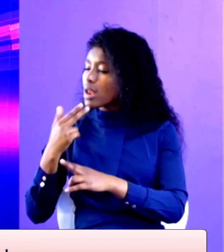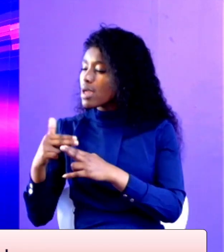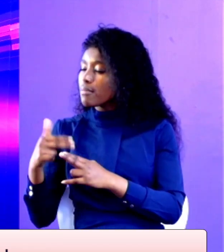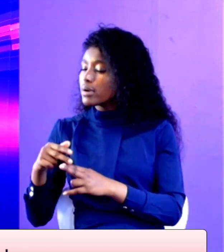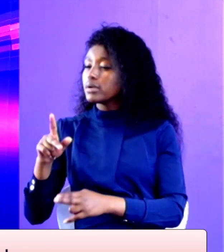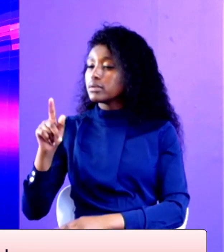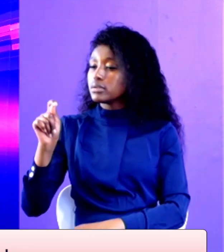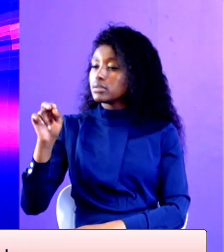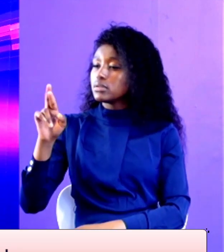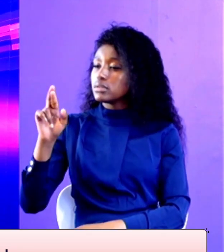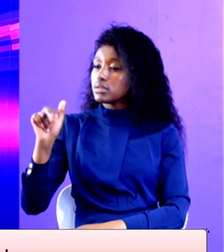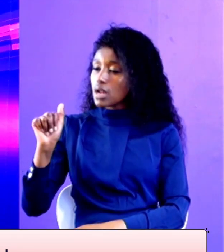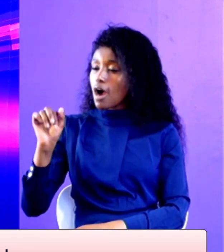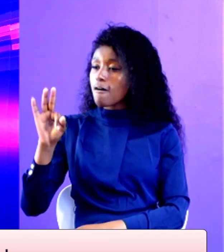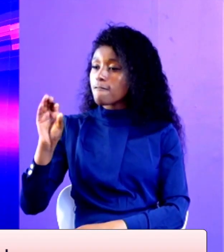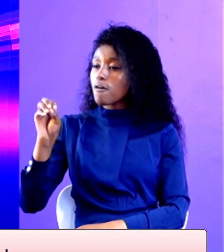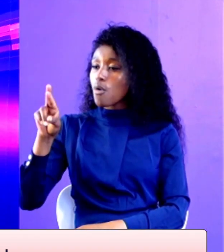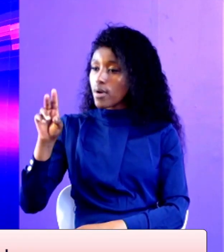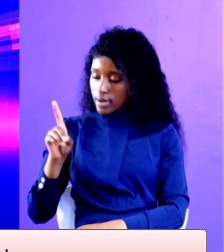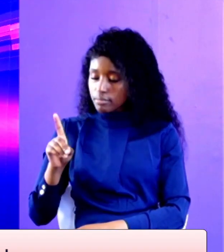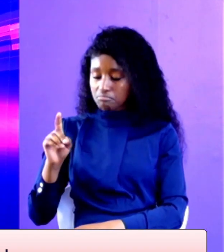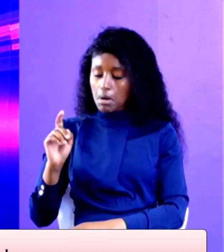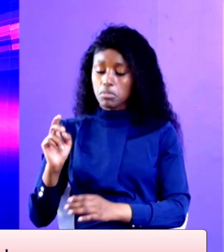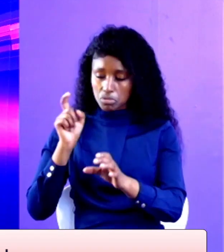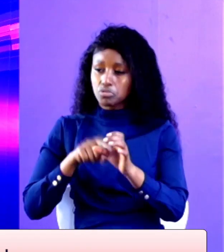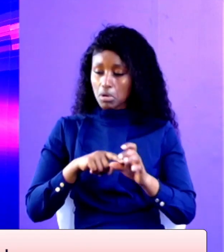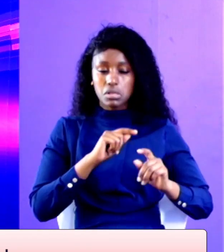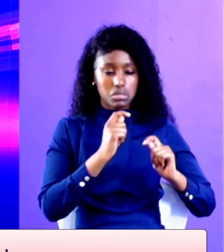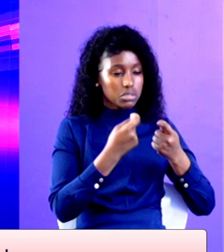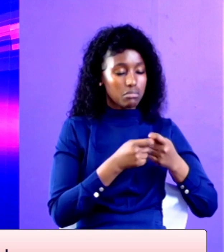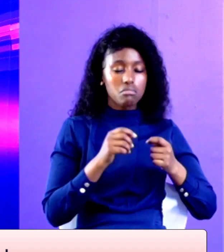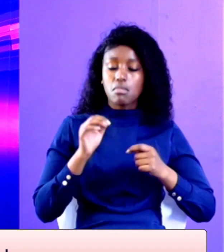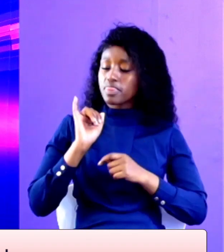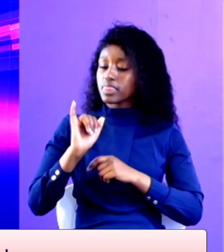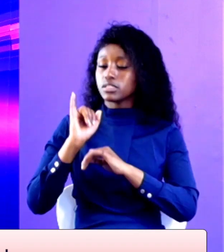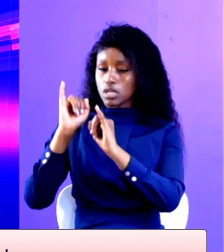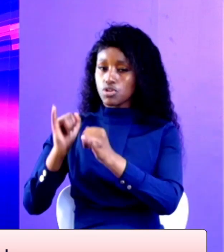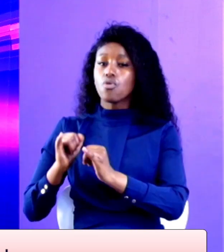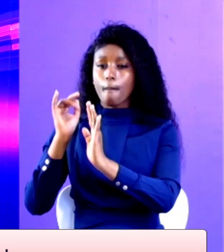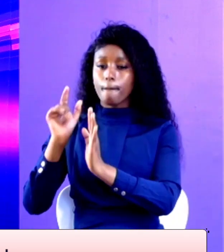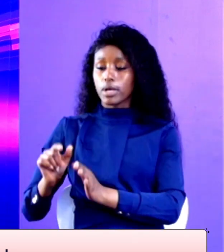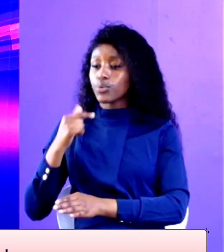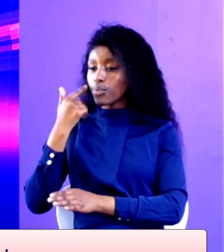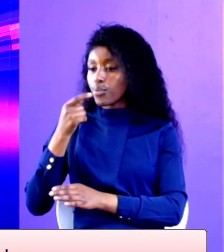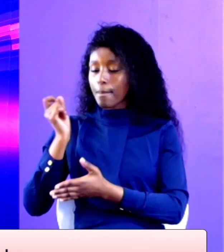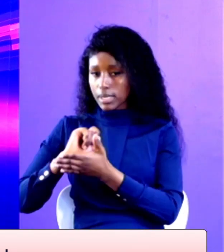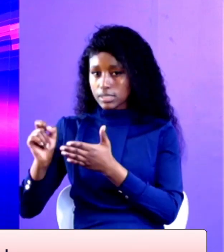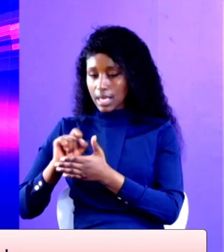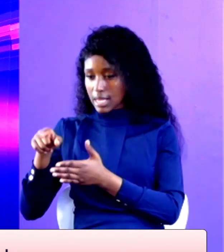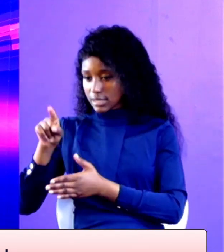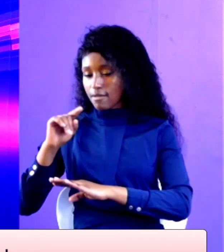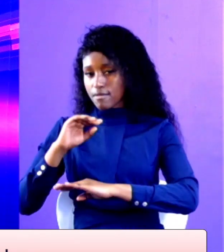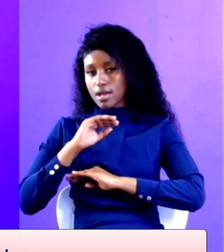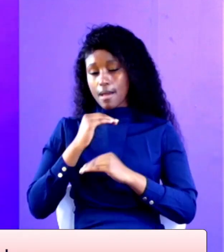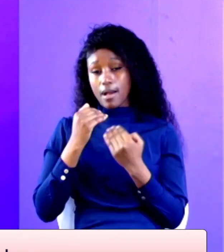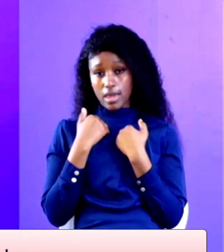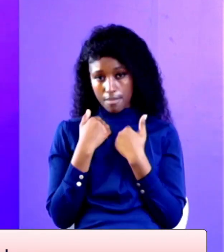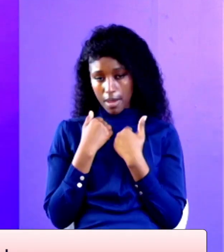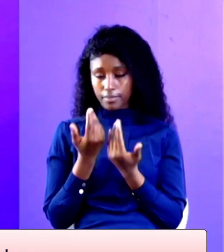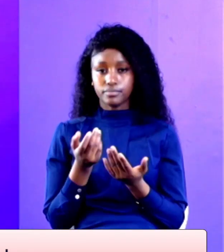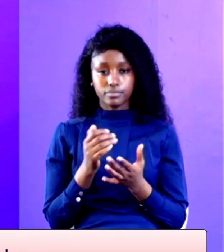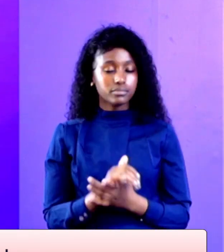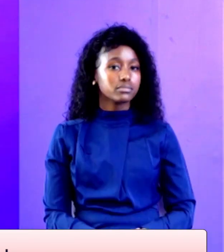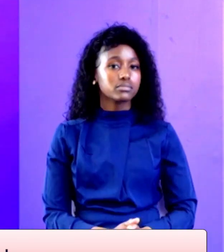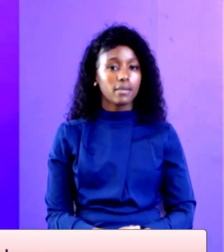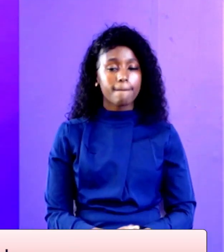Trafford. Trafford. I think that's their latest. He's a goalkeeper. A goalkeeper. I think